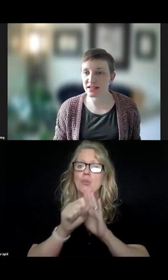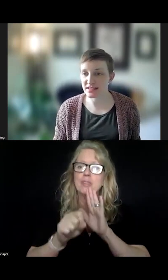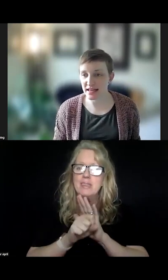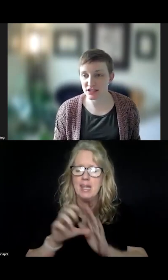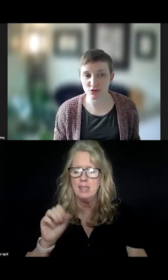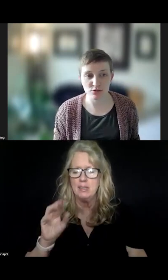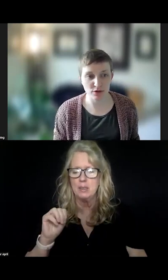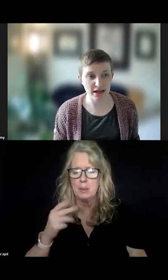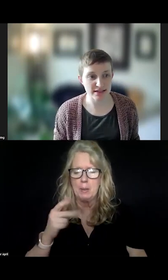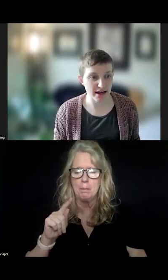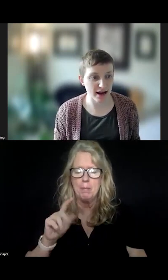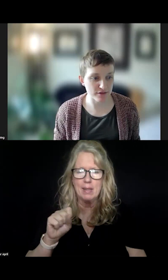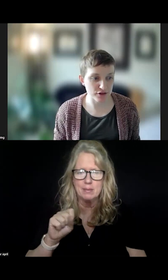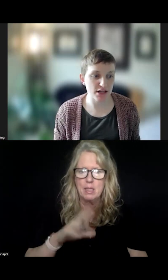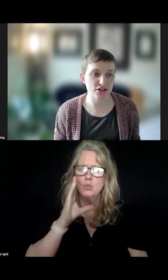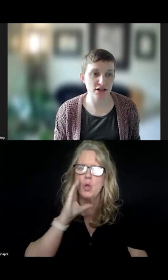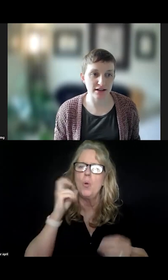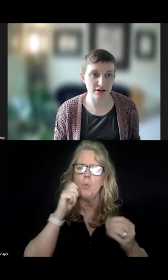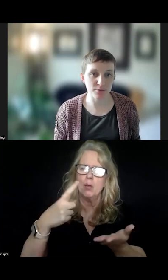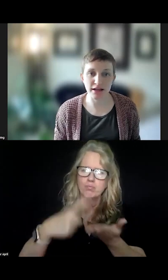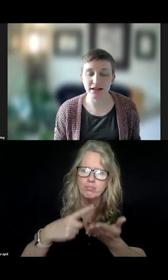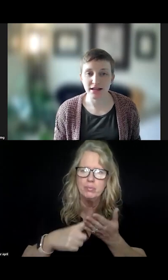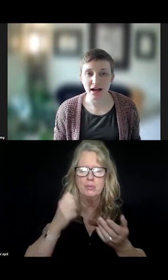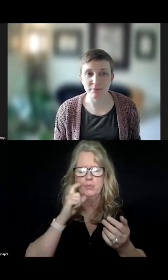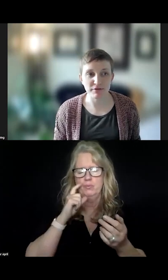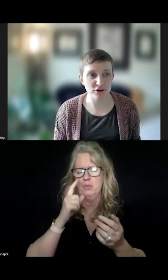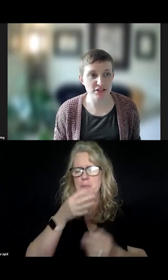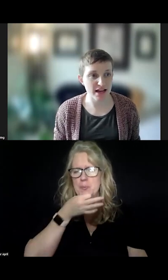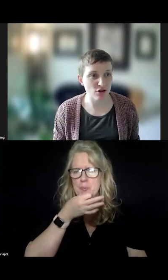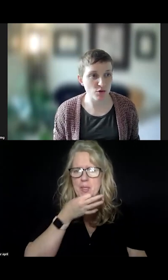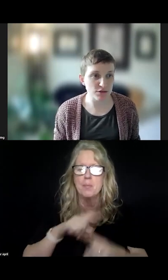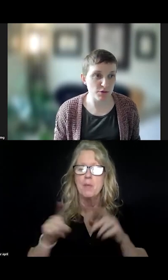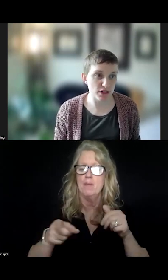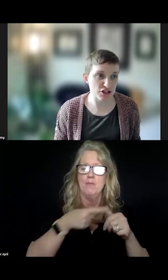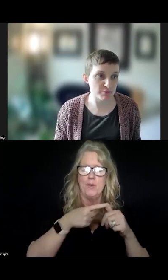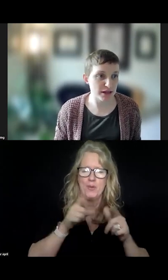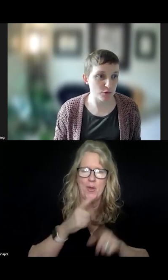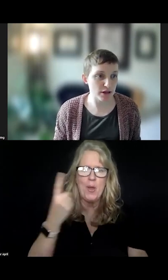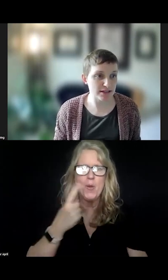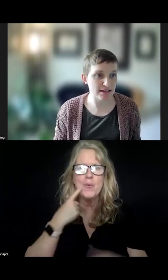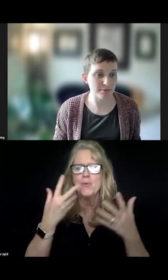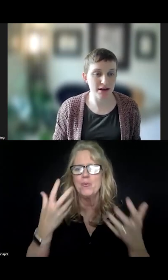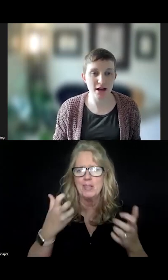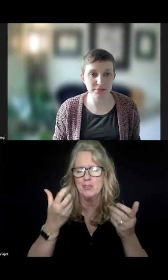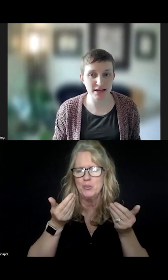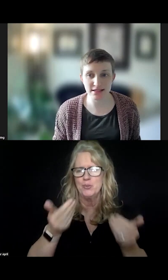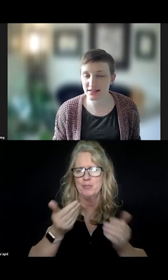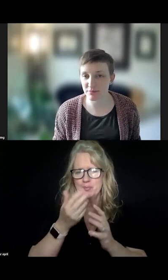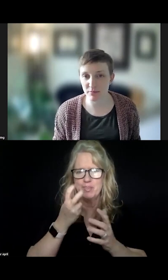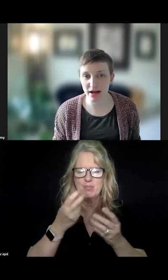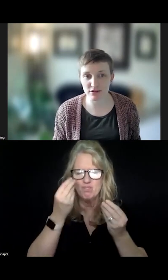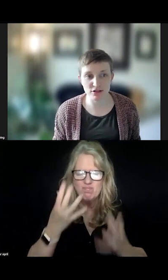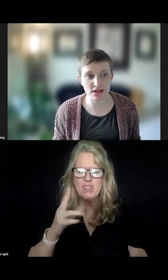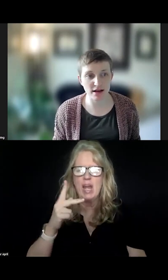really excited to get into that conversation in a little bit. But first, as always, we want to jump in with some updates,